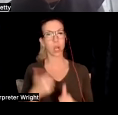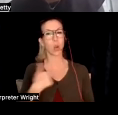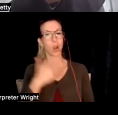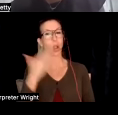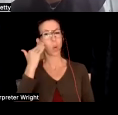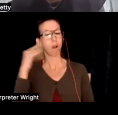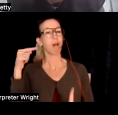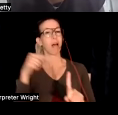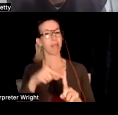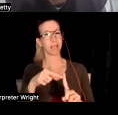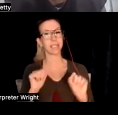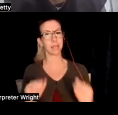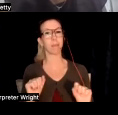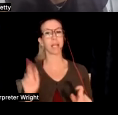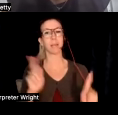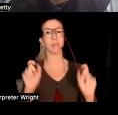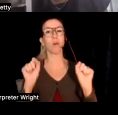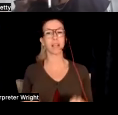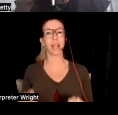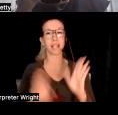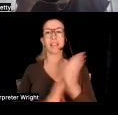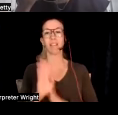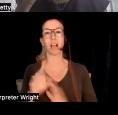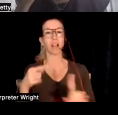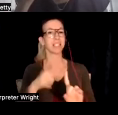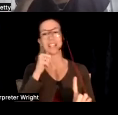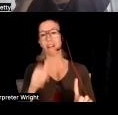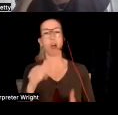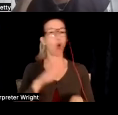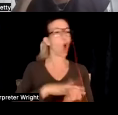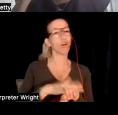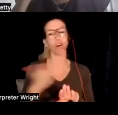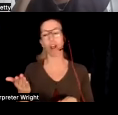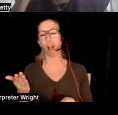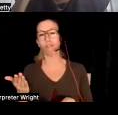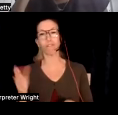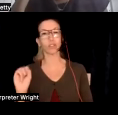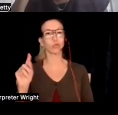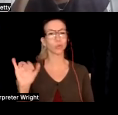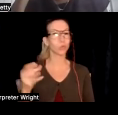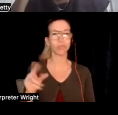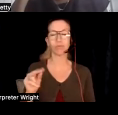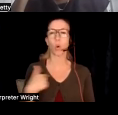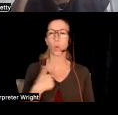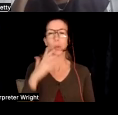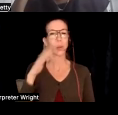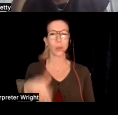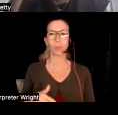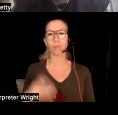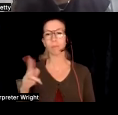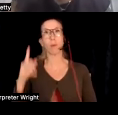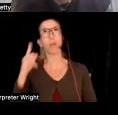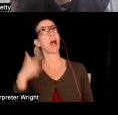that people can develop. This is not an on-off switch. We knew that going into it. We really wanted to underscore that because sometimes people think like, I'm either